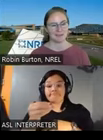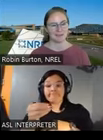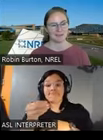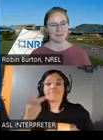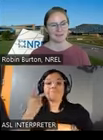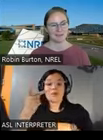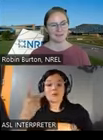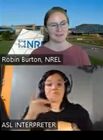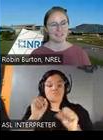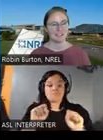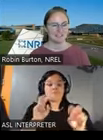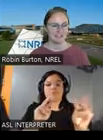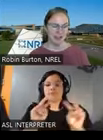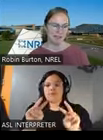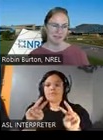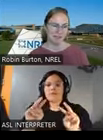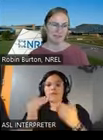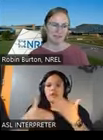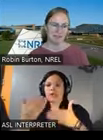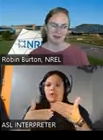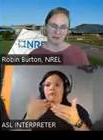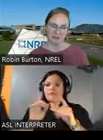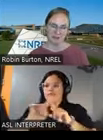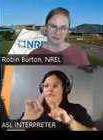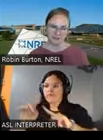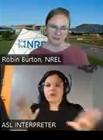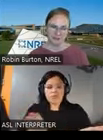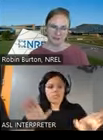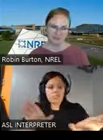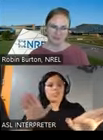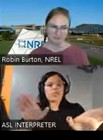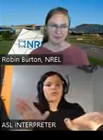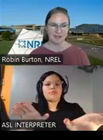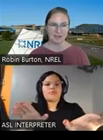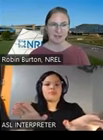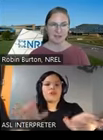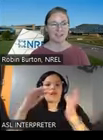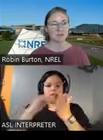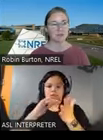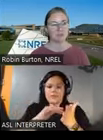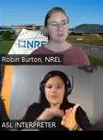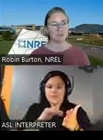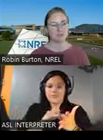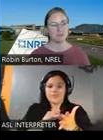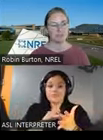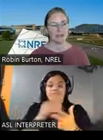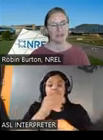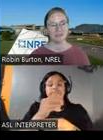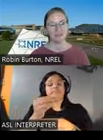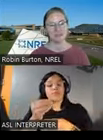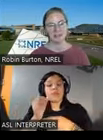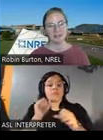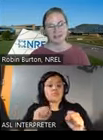that many of these activities are happening concurrently over the course of the study. At the year one mark, we'll present